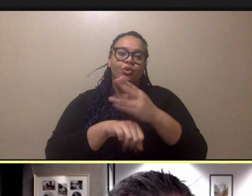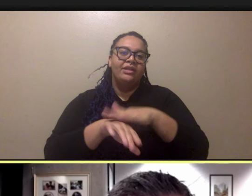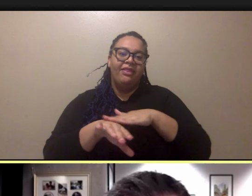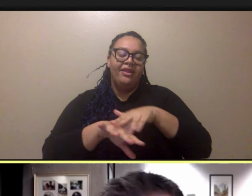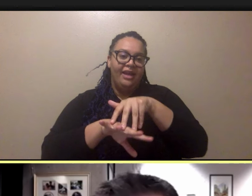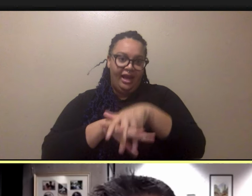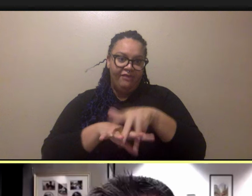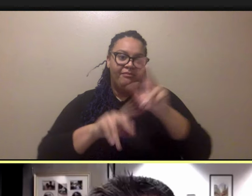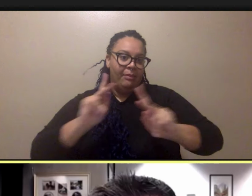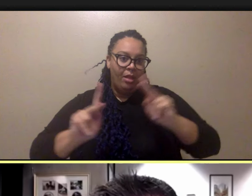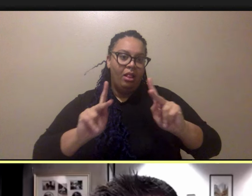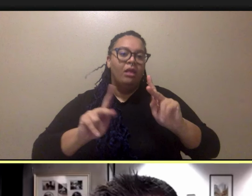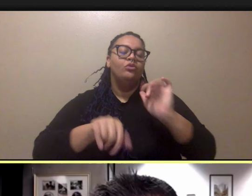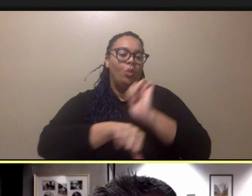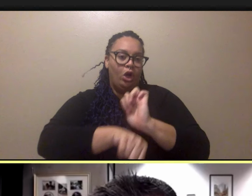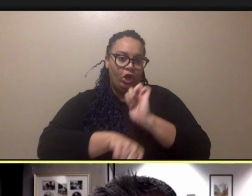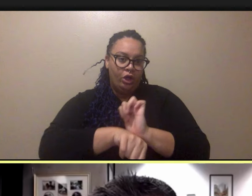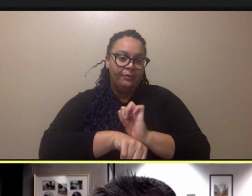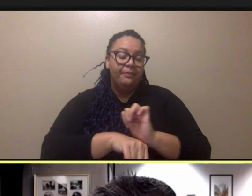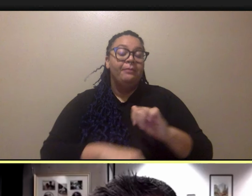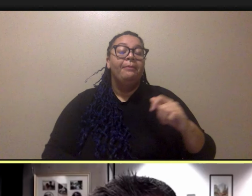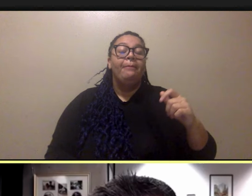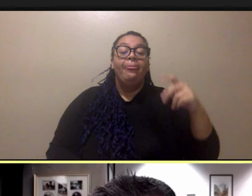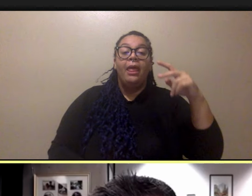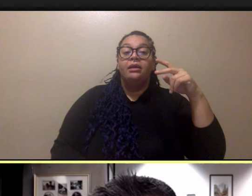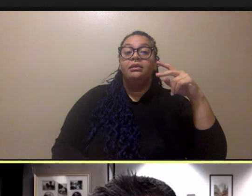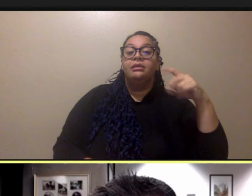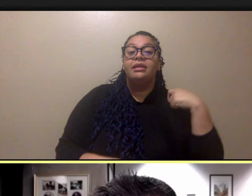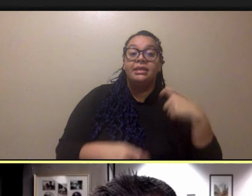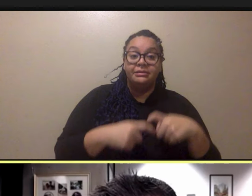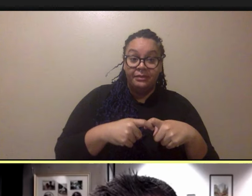labor. And the Spanish